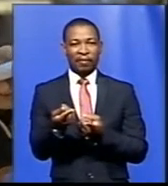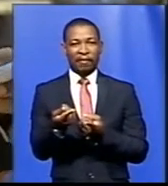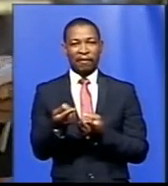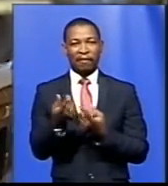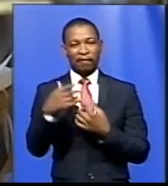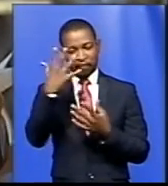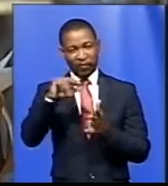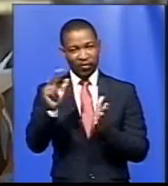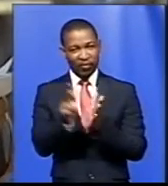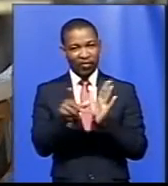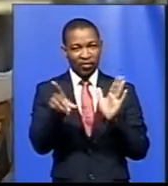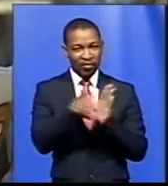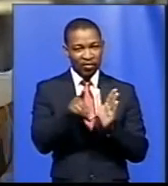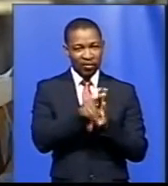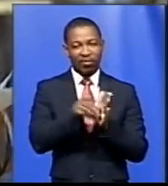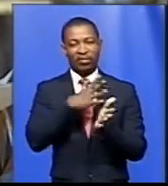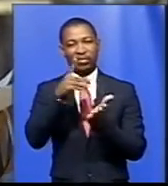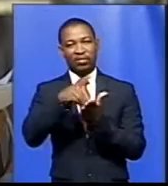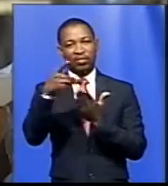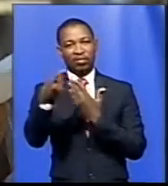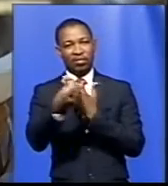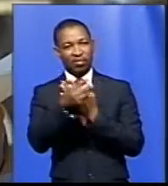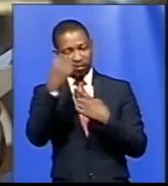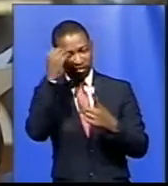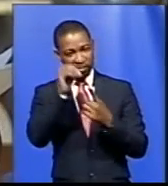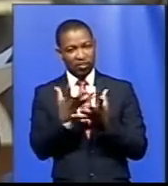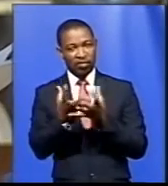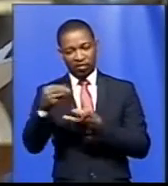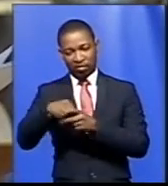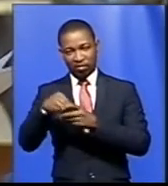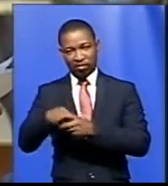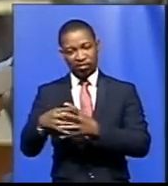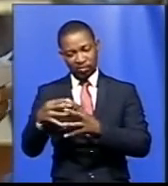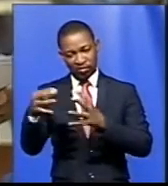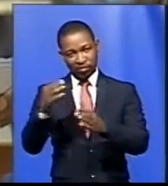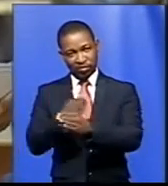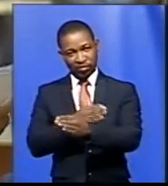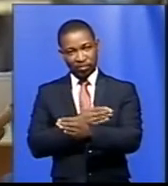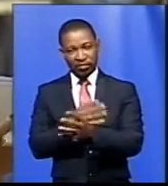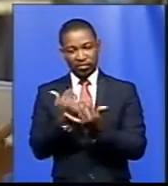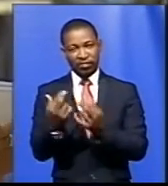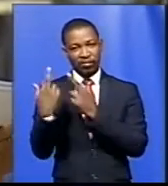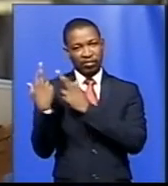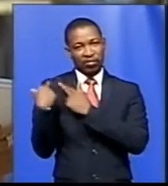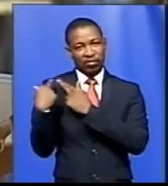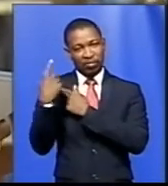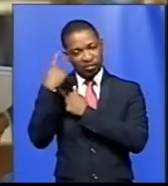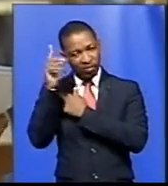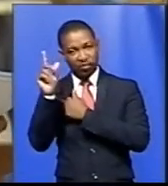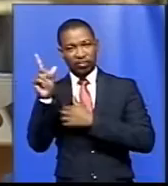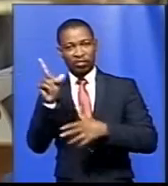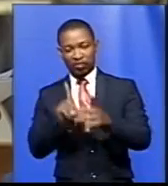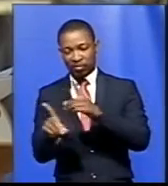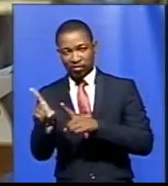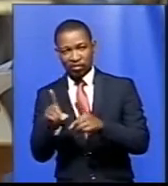by adopting policies and programs aimed at inclusive growth, it is the responsibility of both the public service and